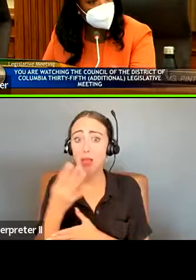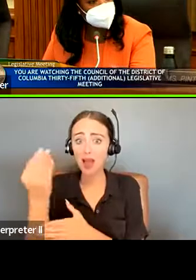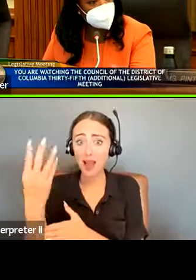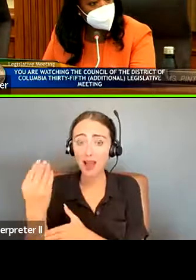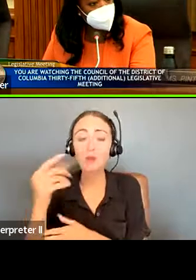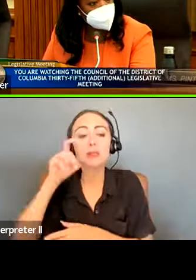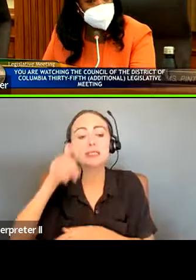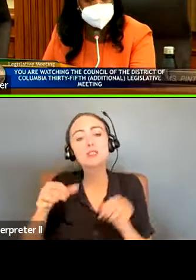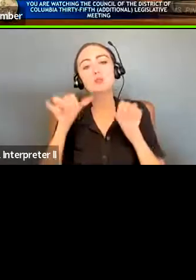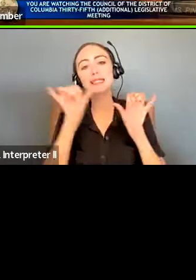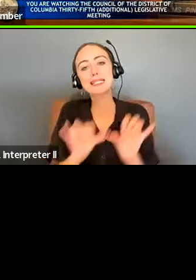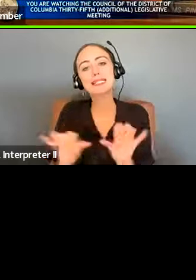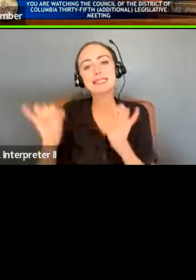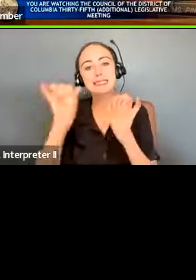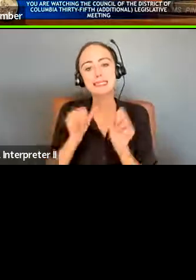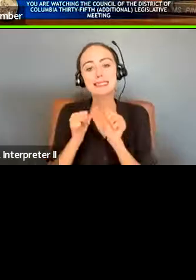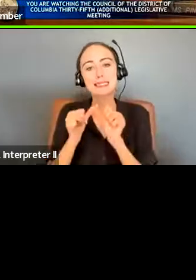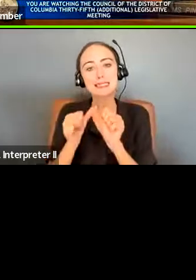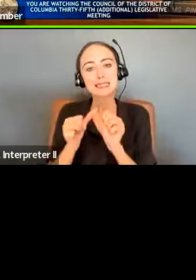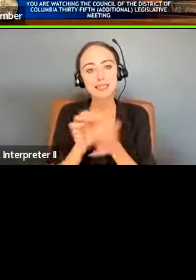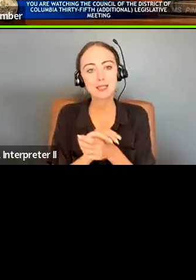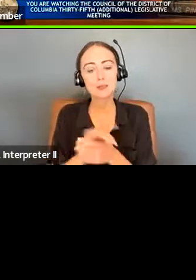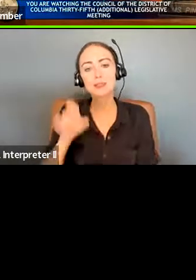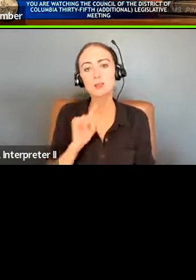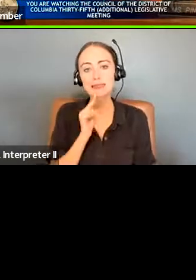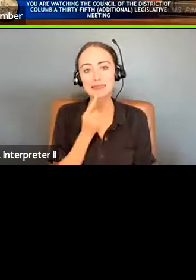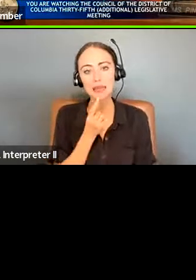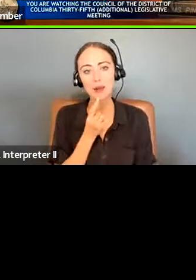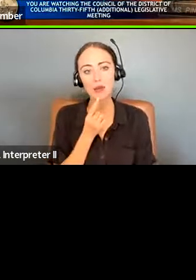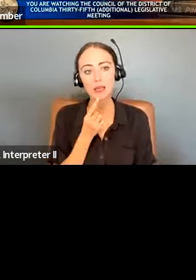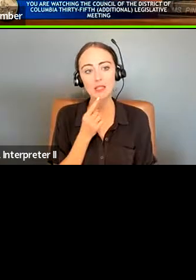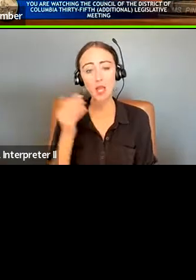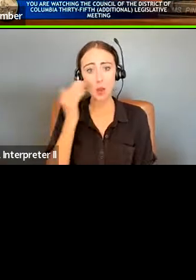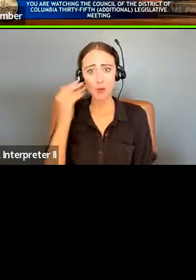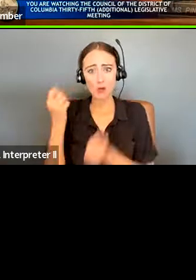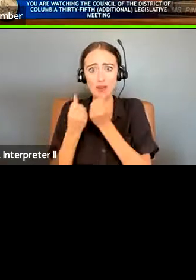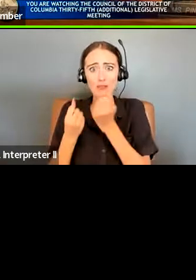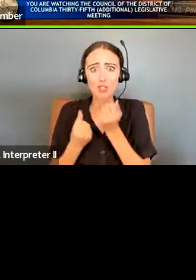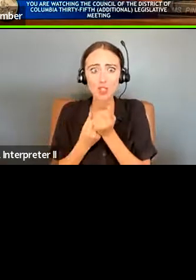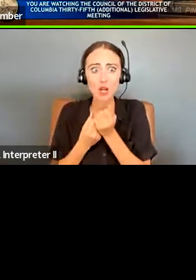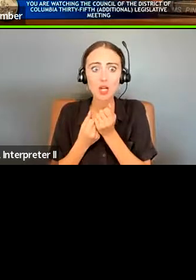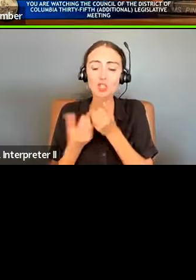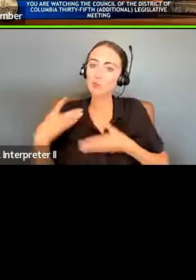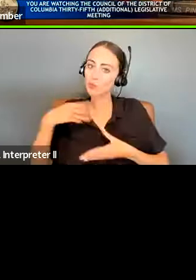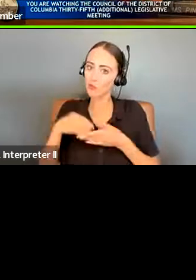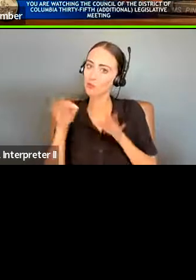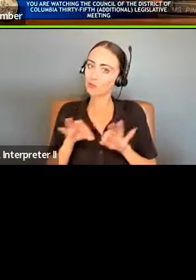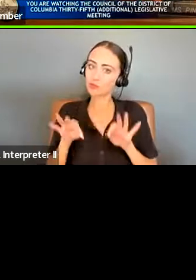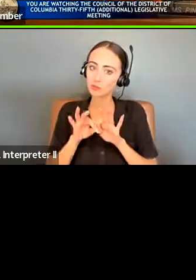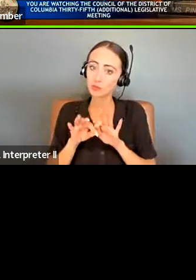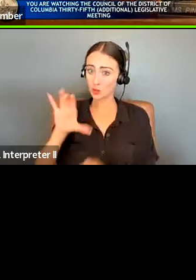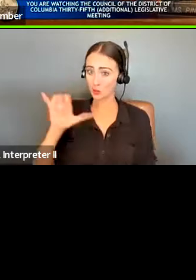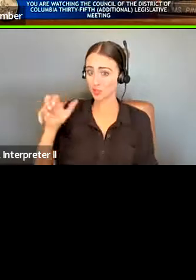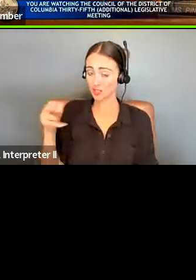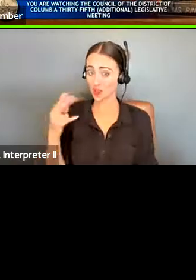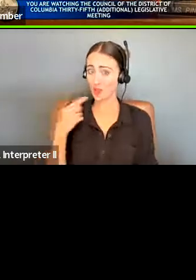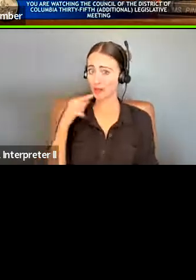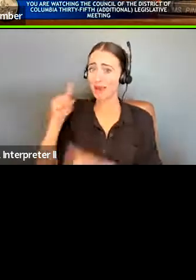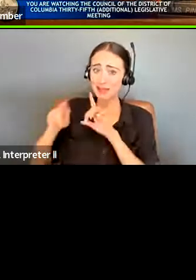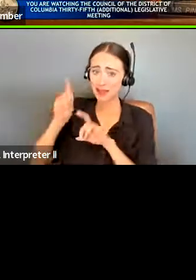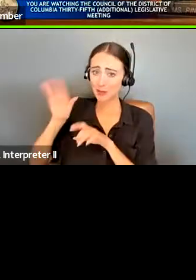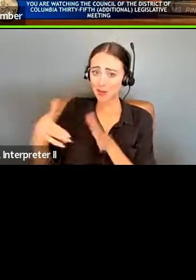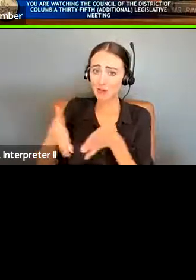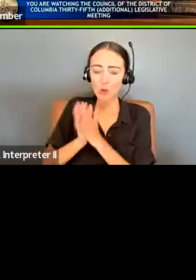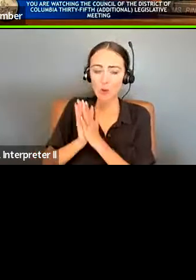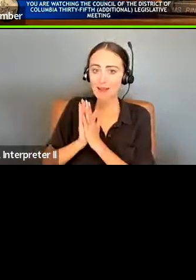consistent across the board. We have to be serious across the board. And we know infrastructure plays a huge part in that. So Councilmember Che, when I was asking you that request, it